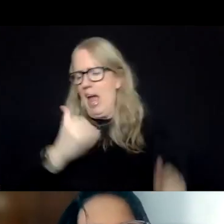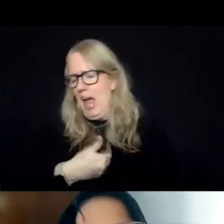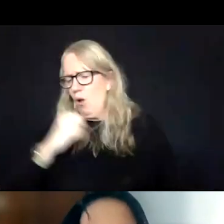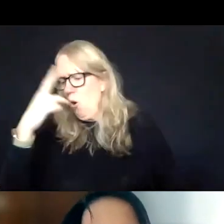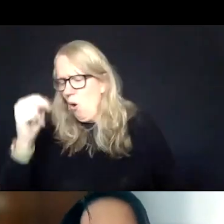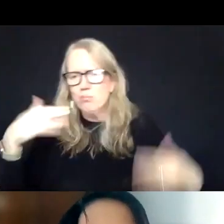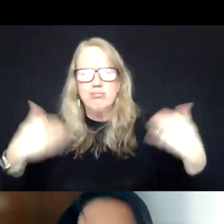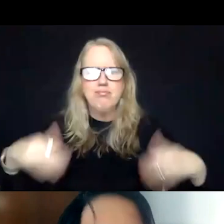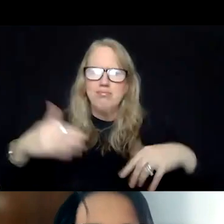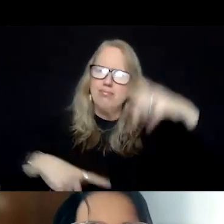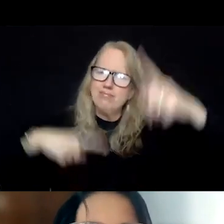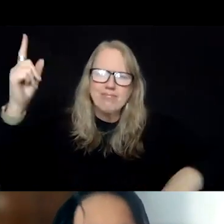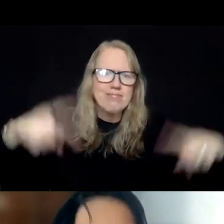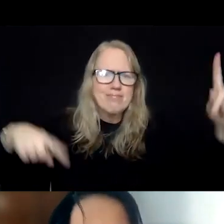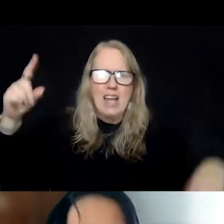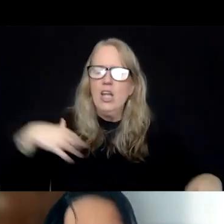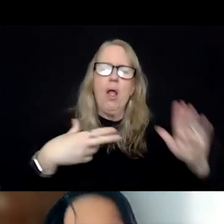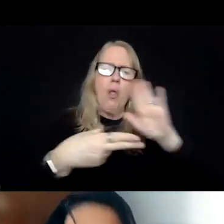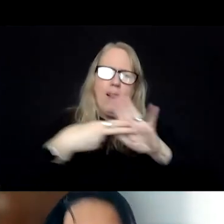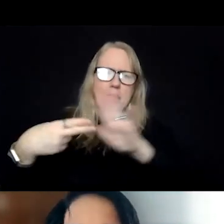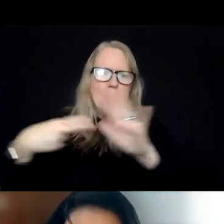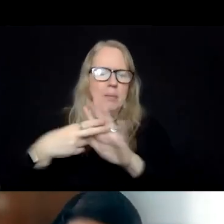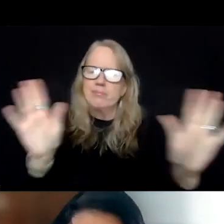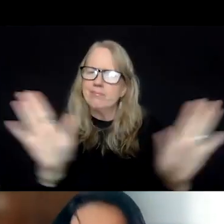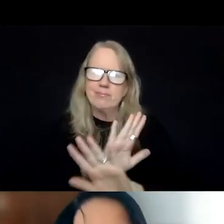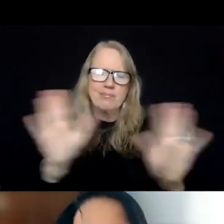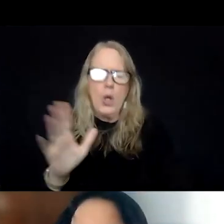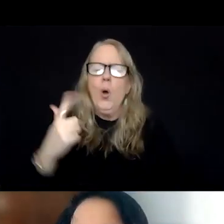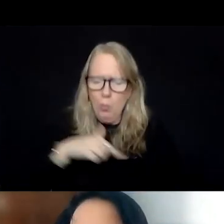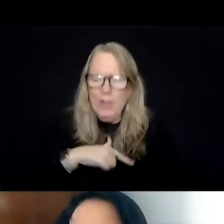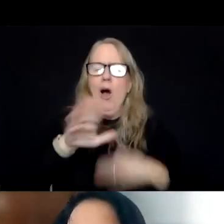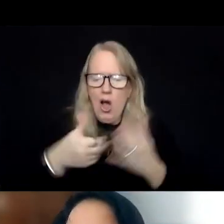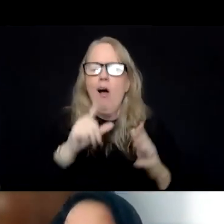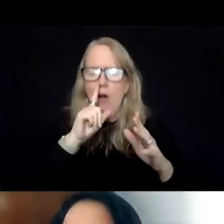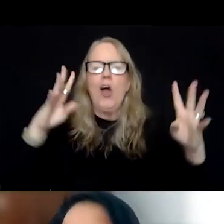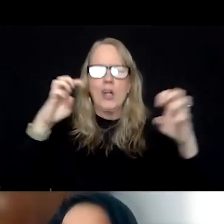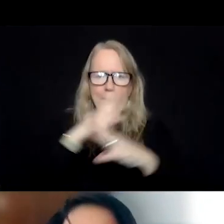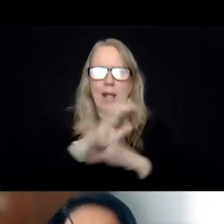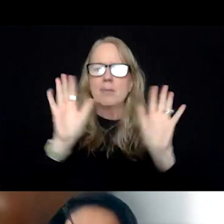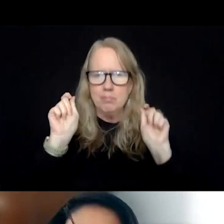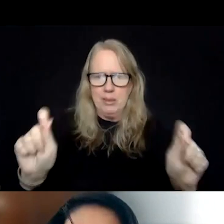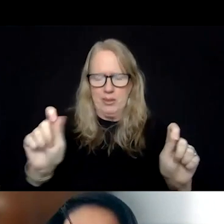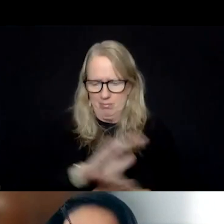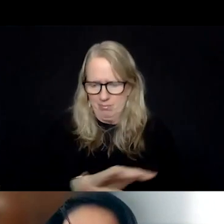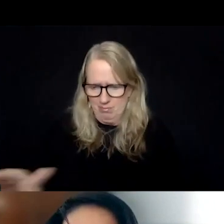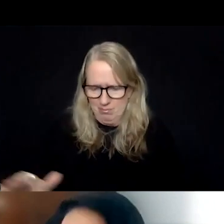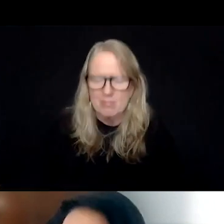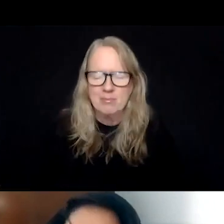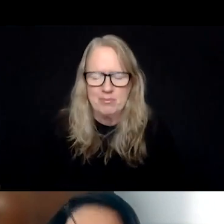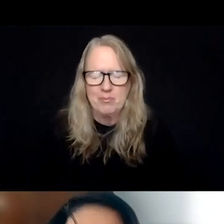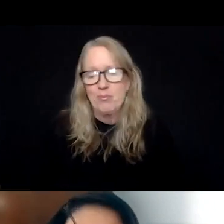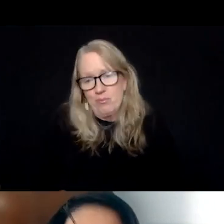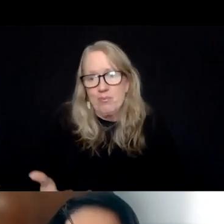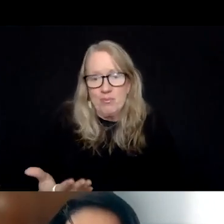presentations. And you don't have to be labeled to be complex. We all are complex. So we just have to recognize that we